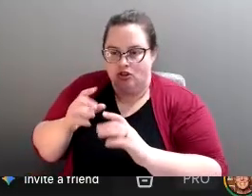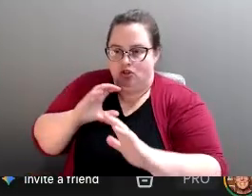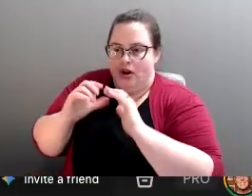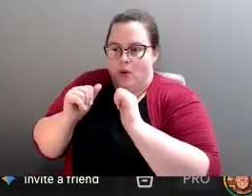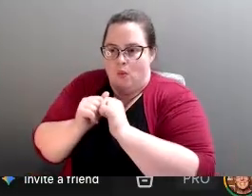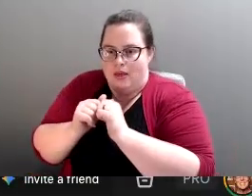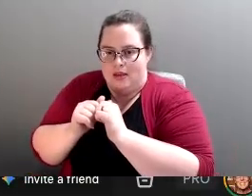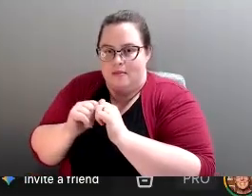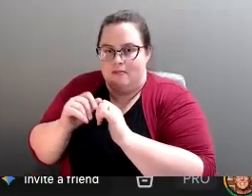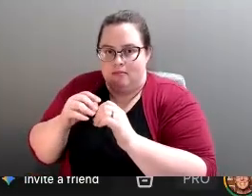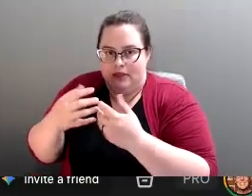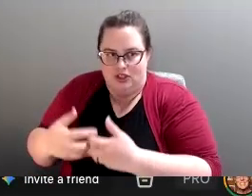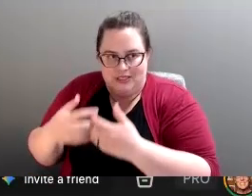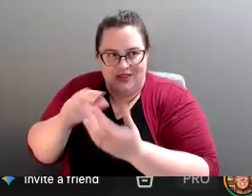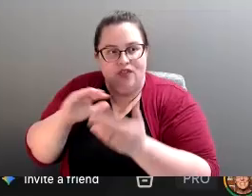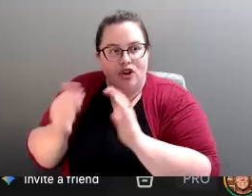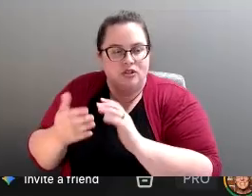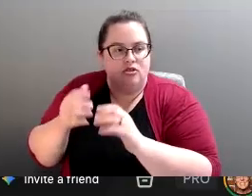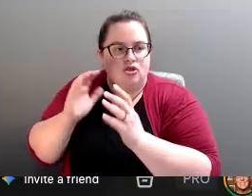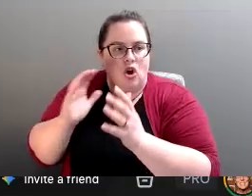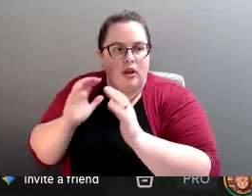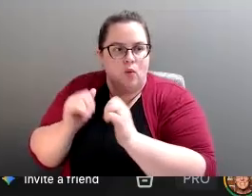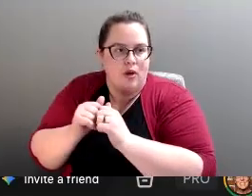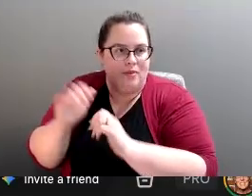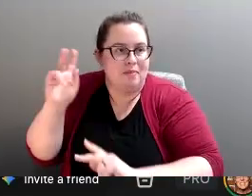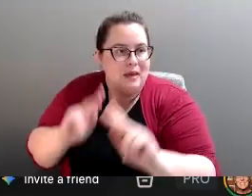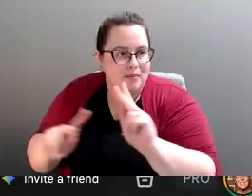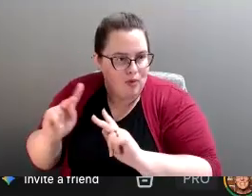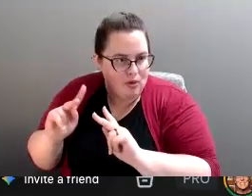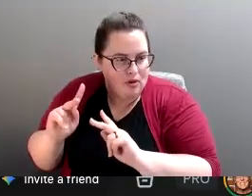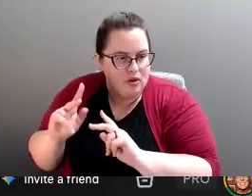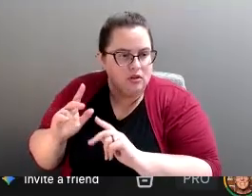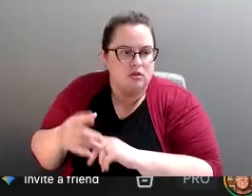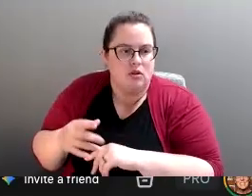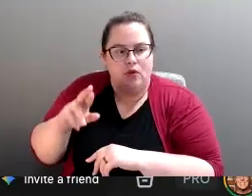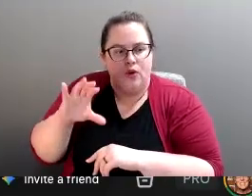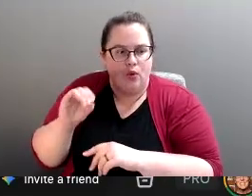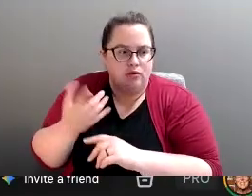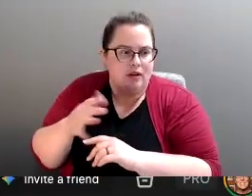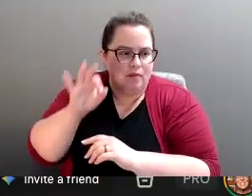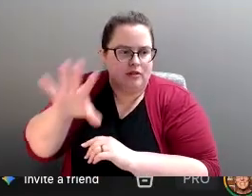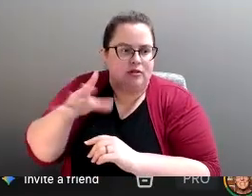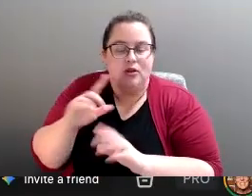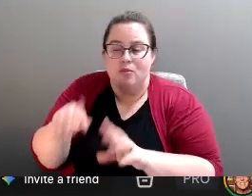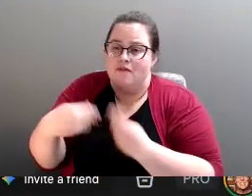so Rio's already spoke to this a little bit, but you really want to give a lot of context and you just provide as